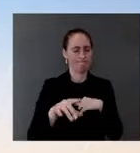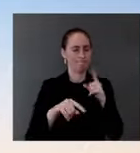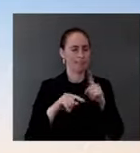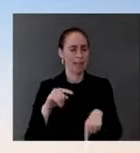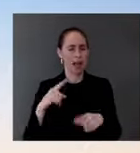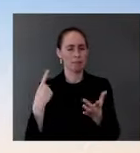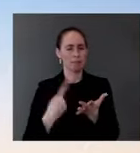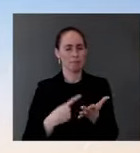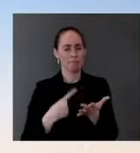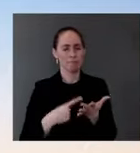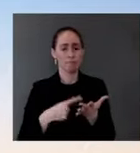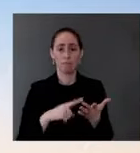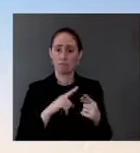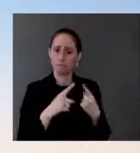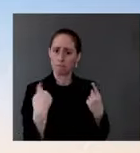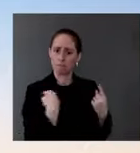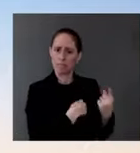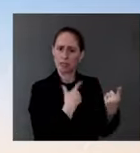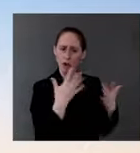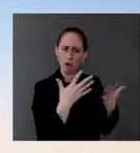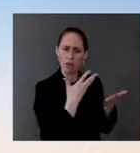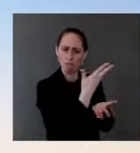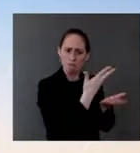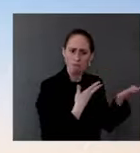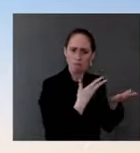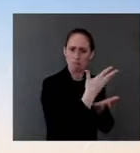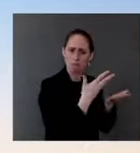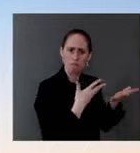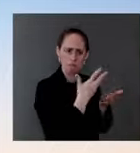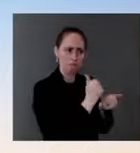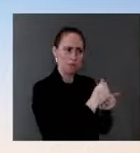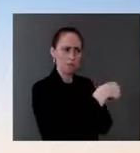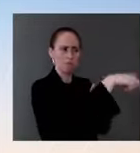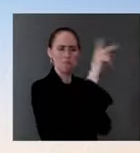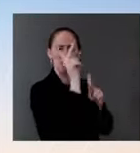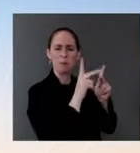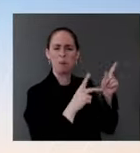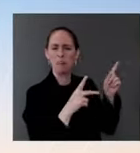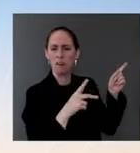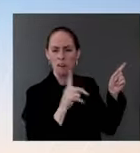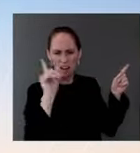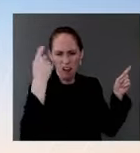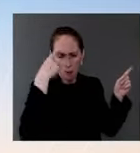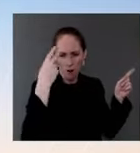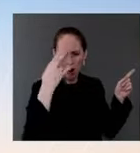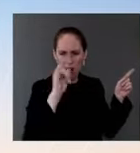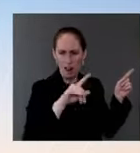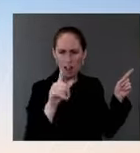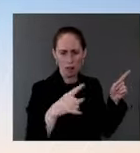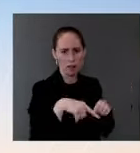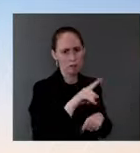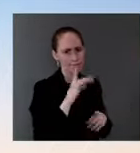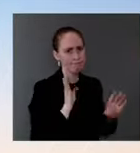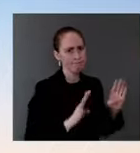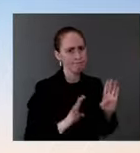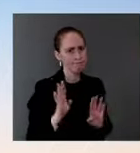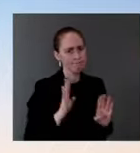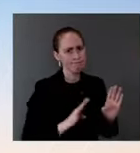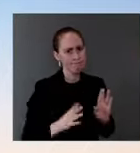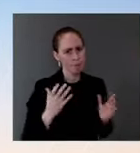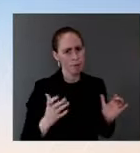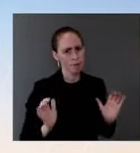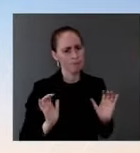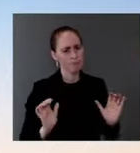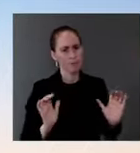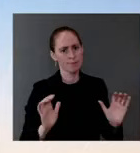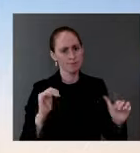their concern and the need to move forward with the Women's Health Protection Act. Today, in light of the fact that women in Texas have